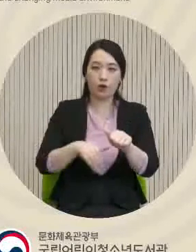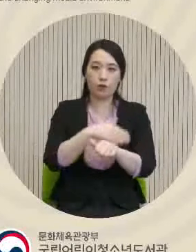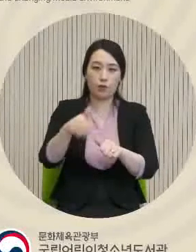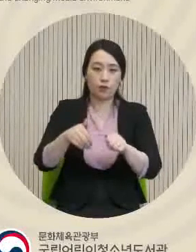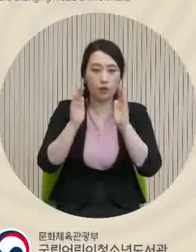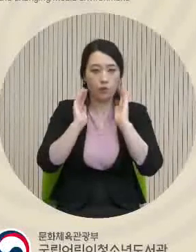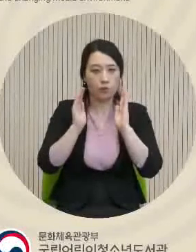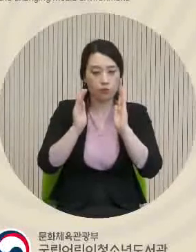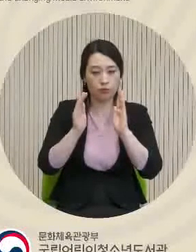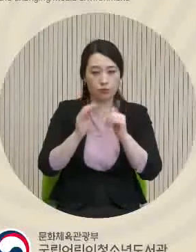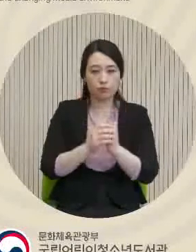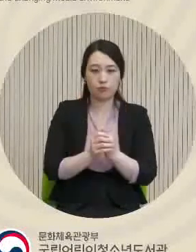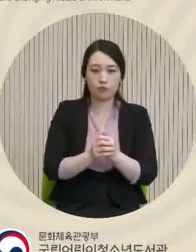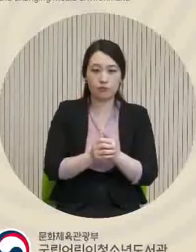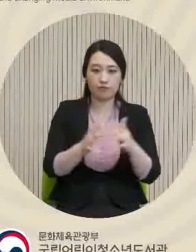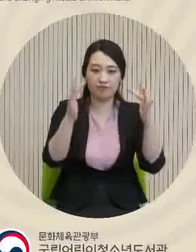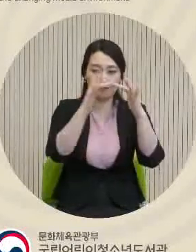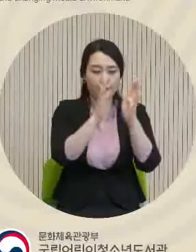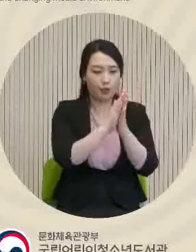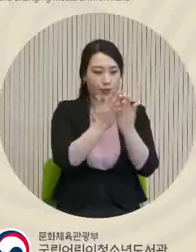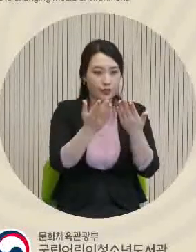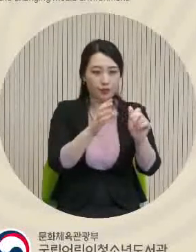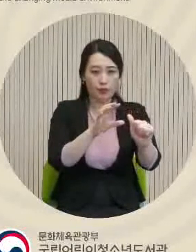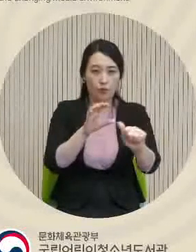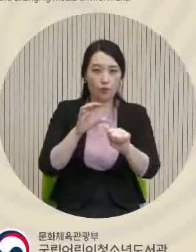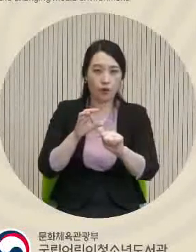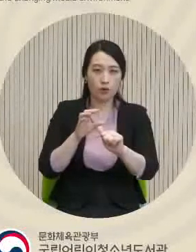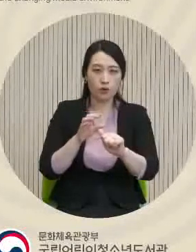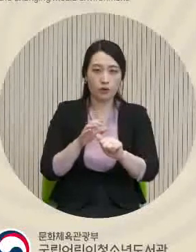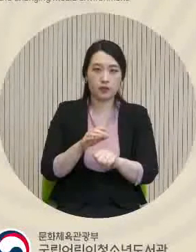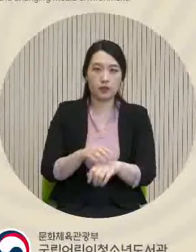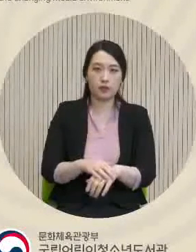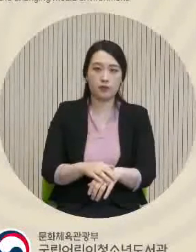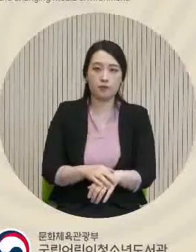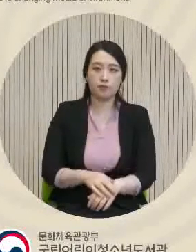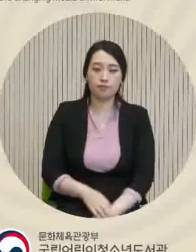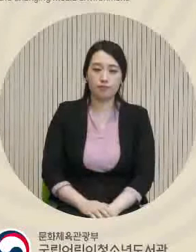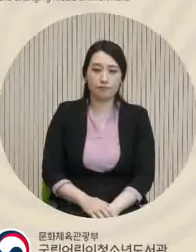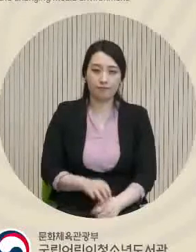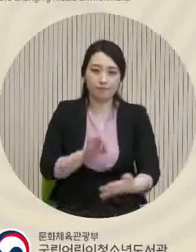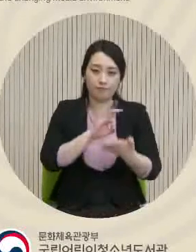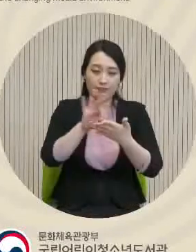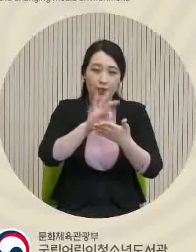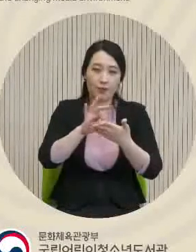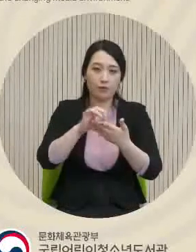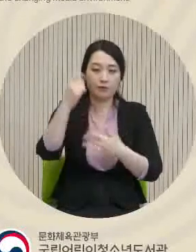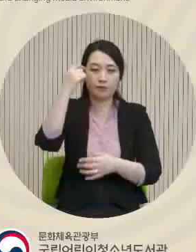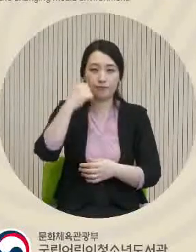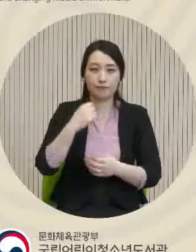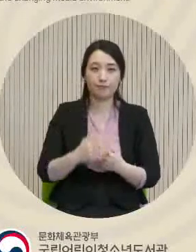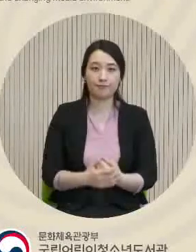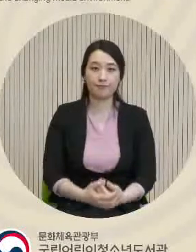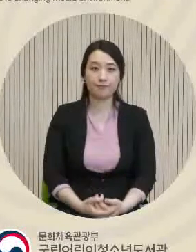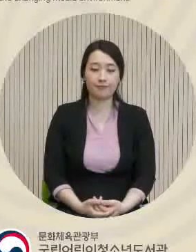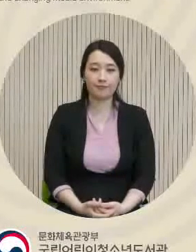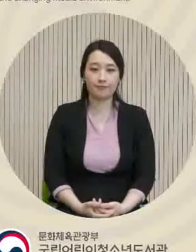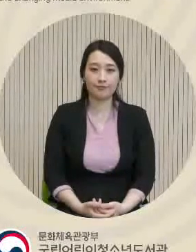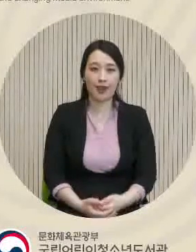technologies to offer distance learning and e-books and audiobooks that have been the domain of traditional